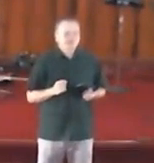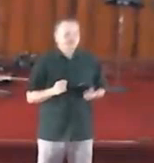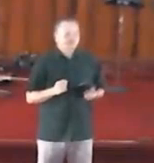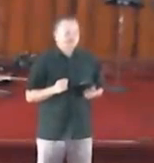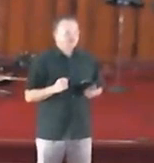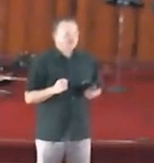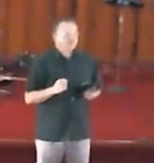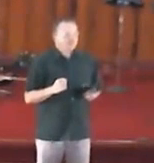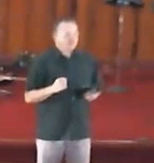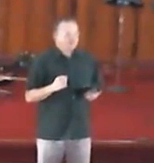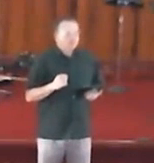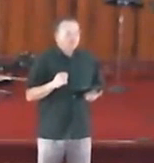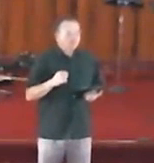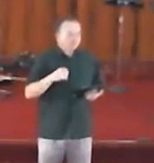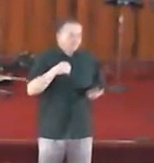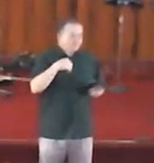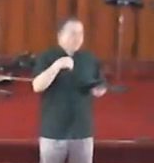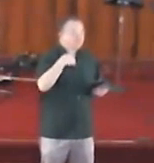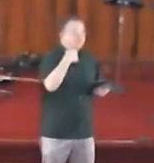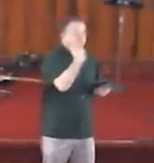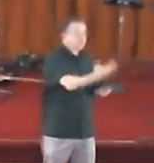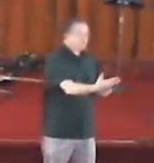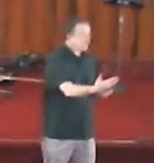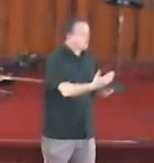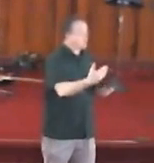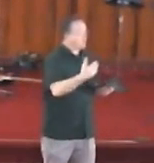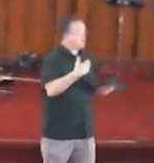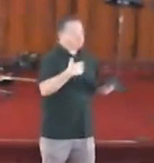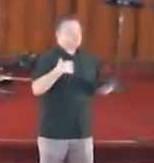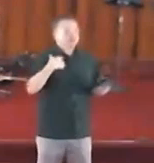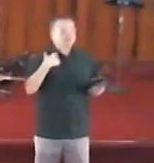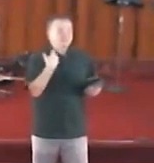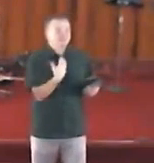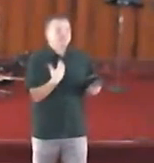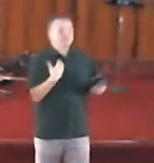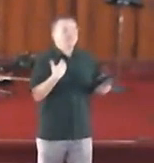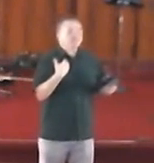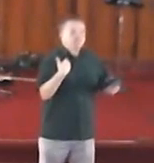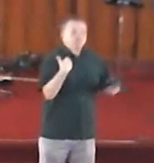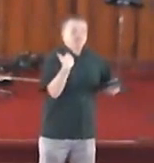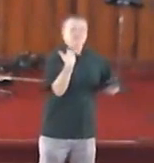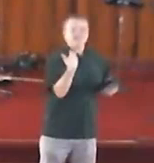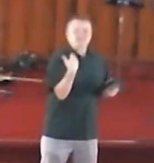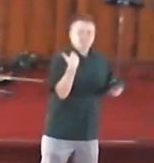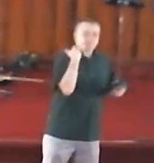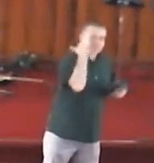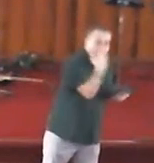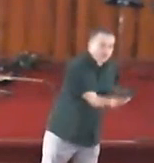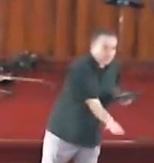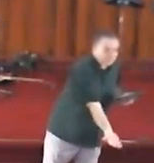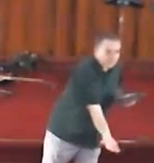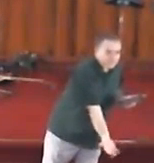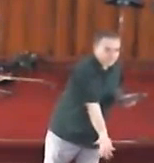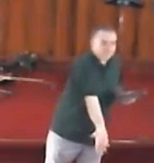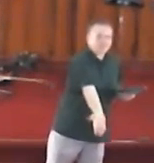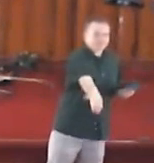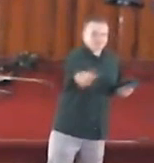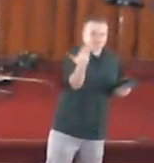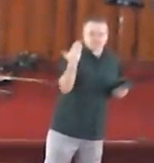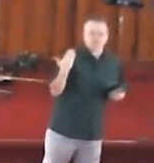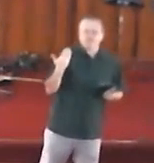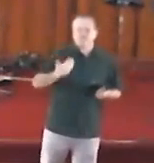in the name of the Lord Jesus. Que significa arrepentimiento de pecados, pero también significa participo en la muerte y en